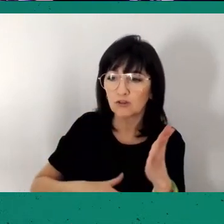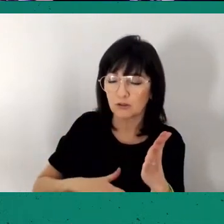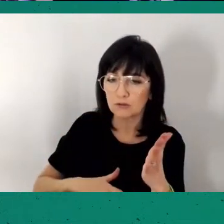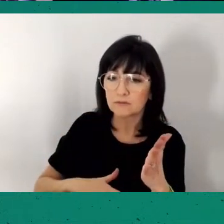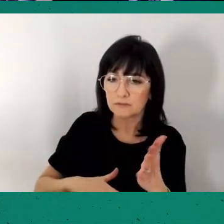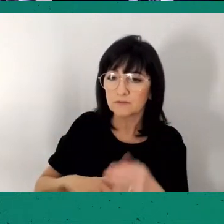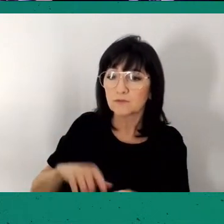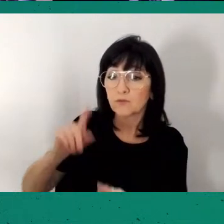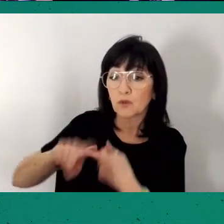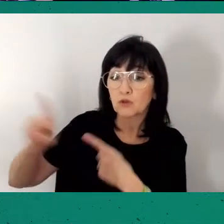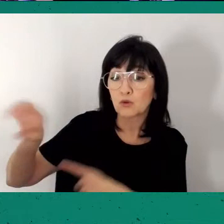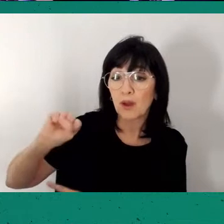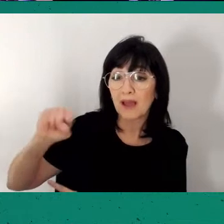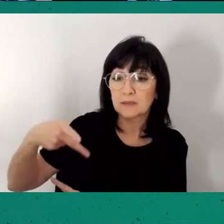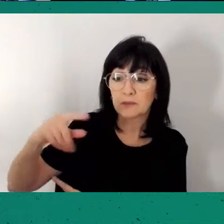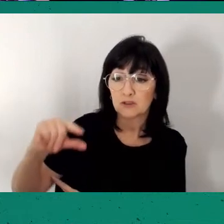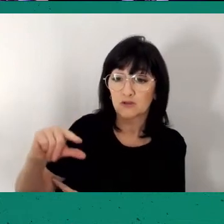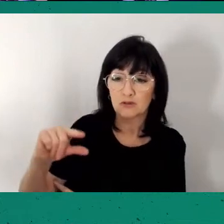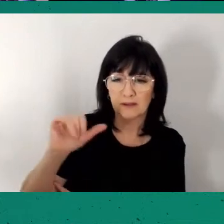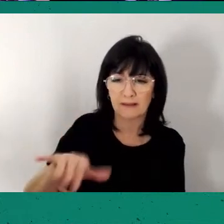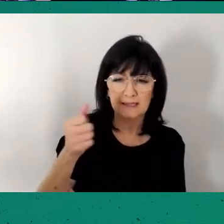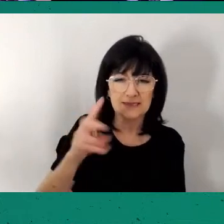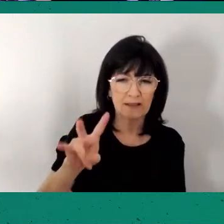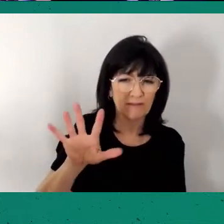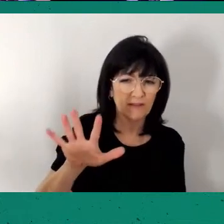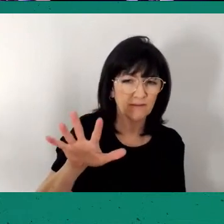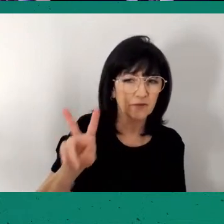in 1752 from